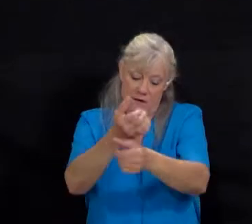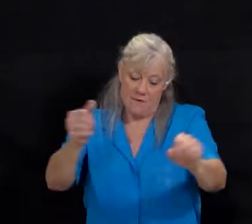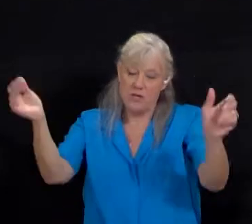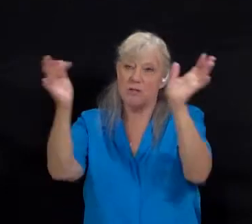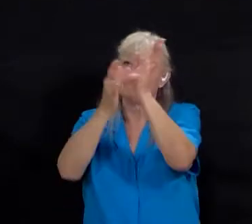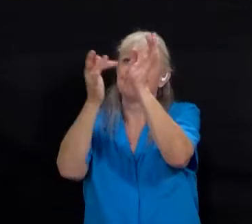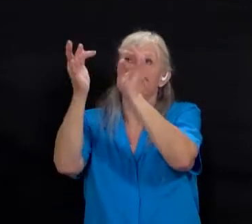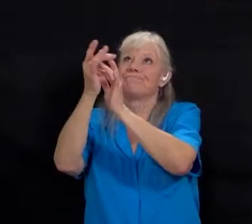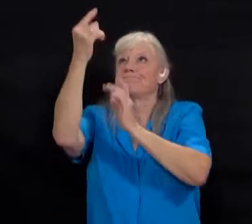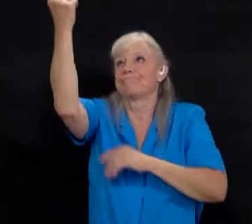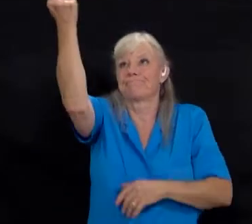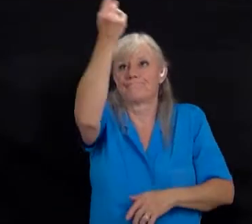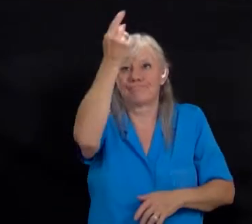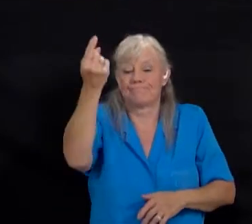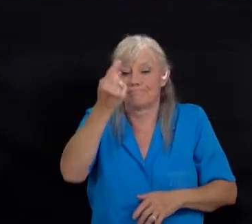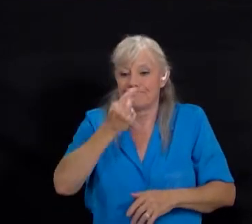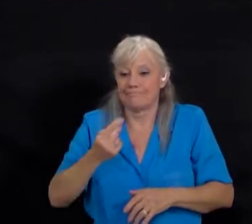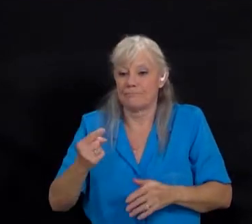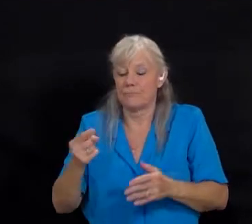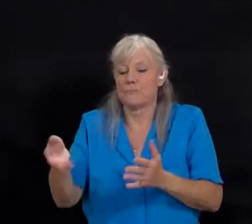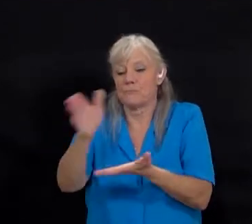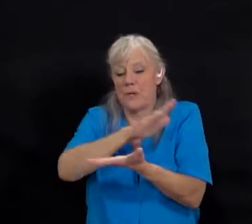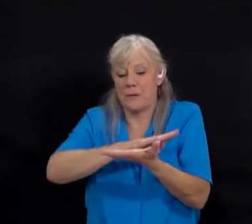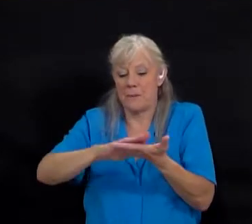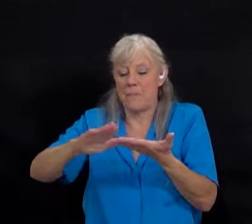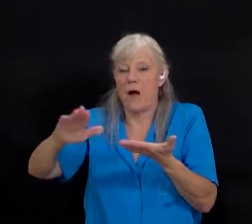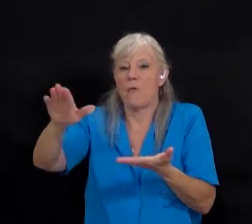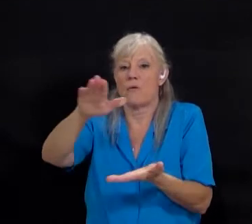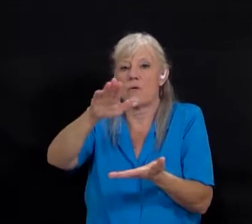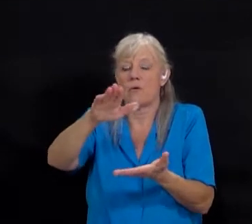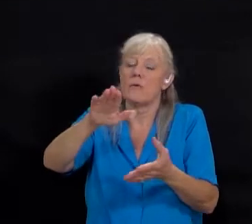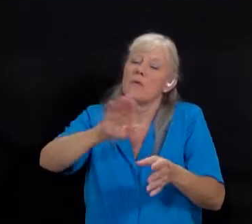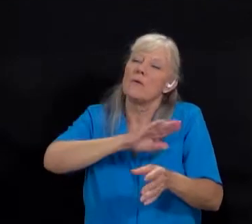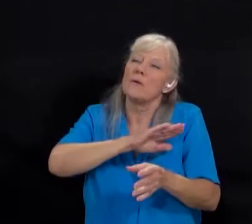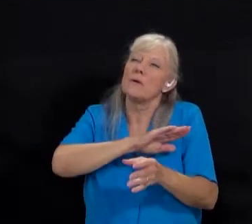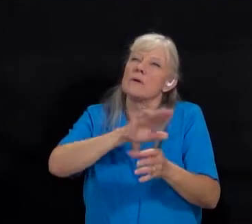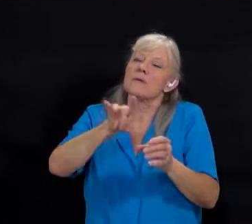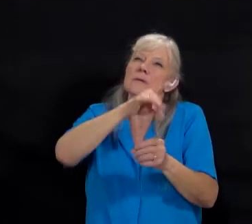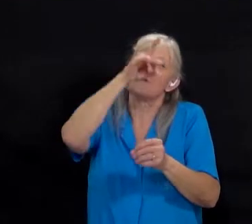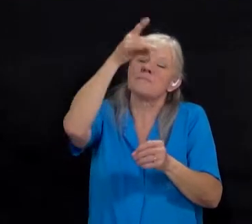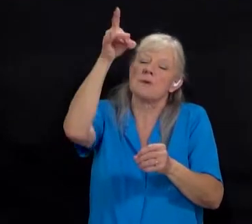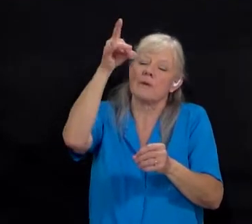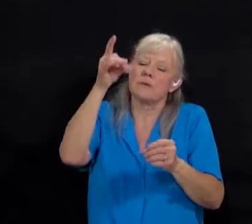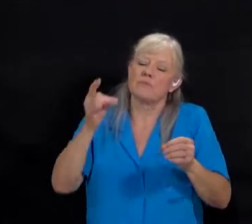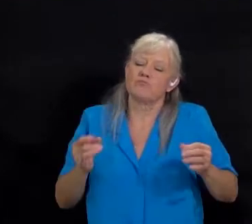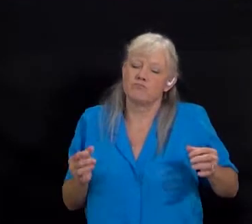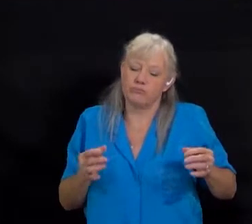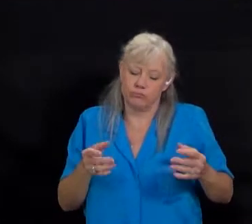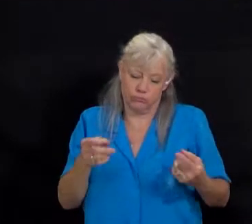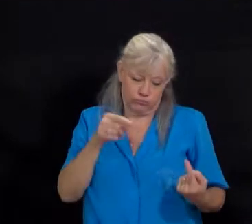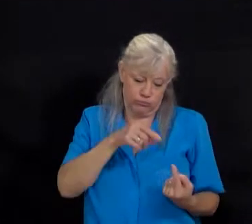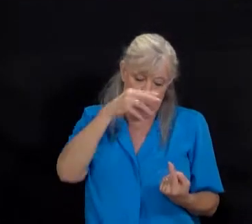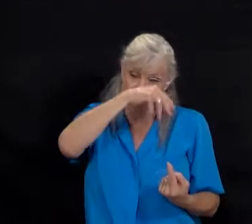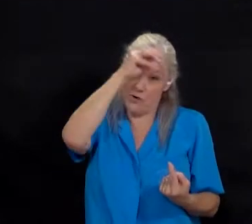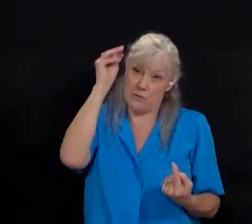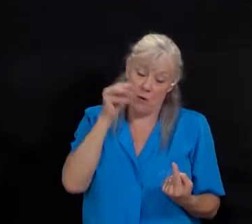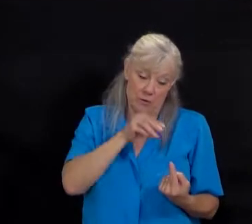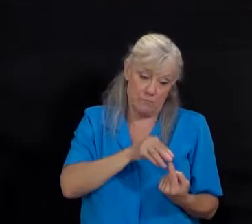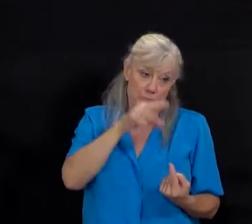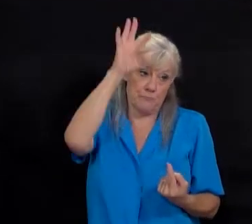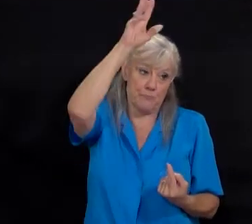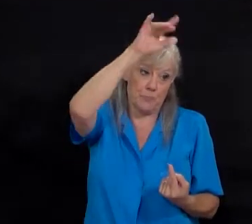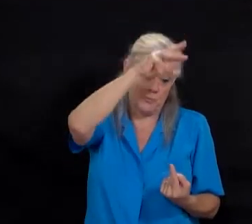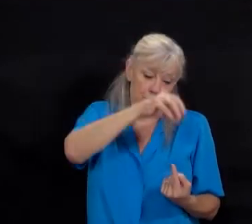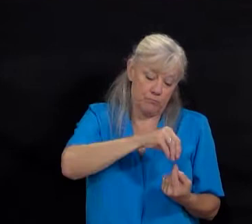salvation, he came down from heaven, and by the Holy Spirit was incarnate of the Virgin Mary and became